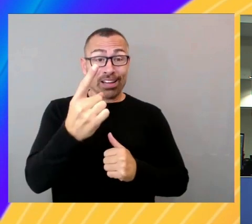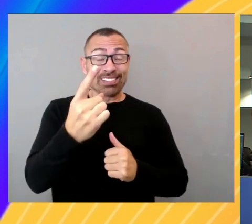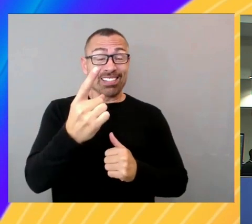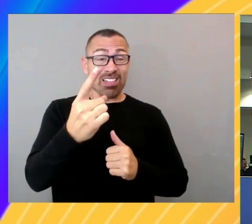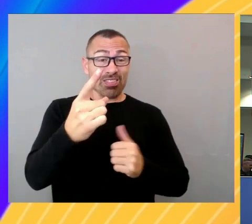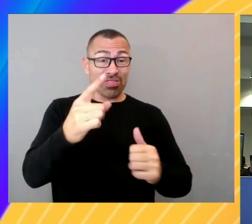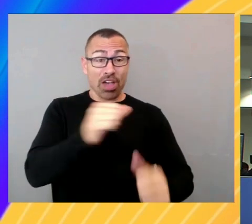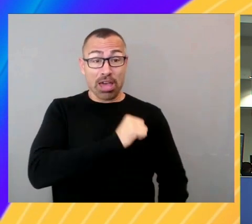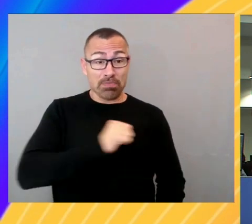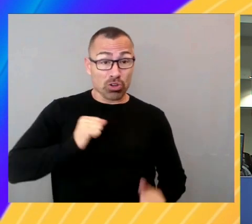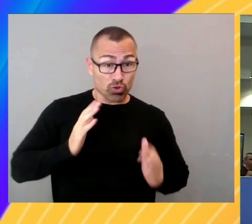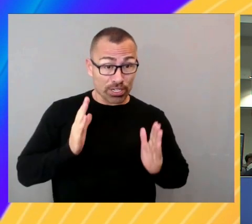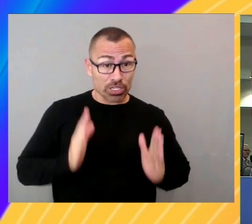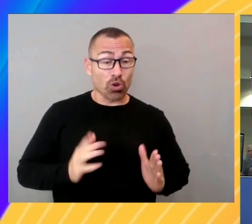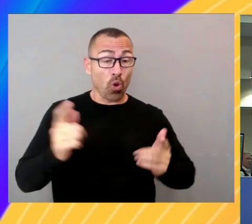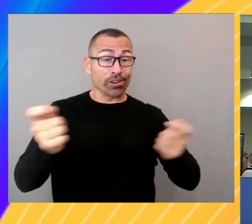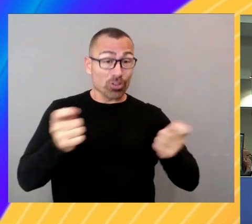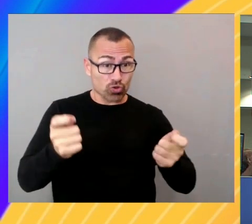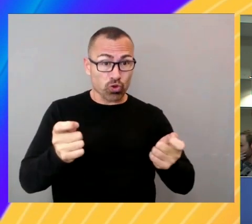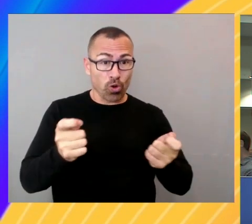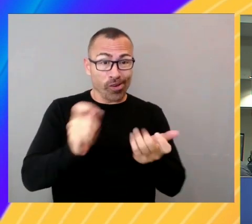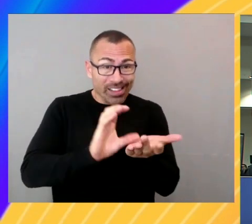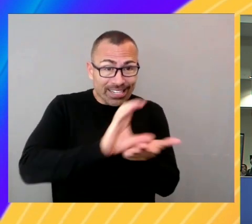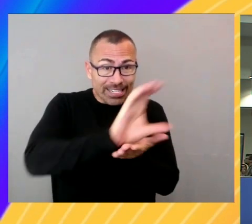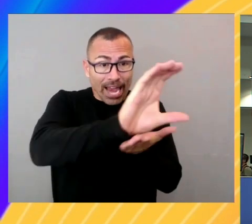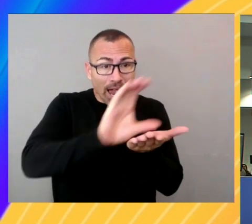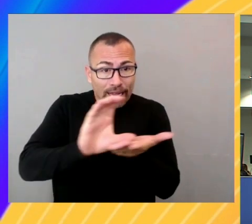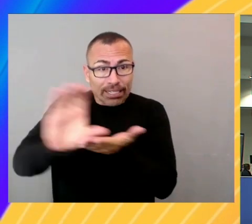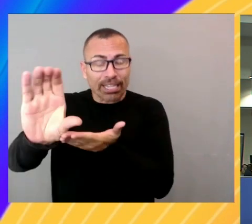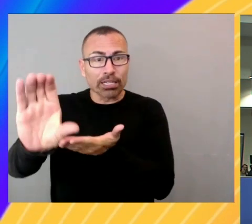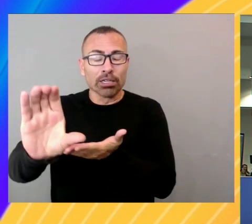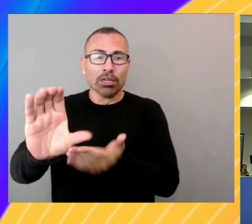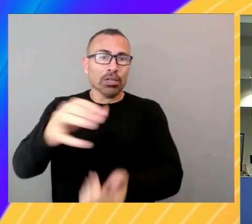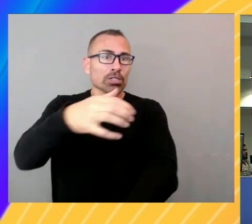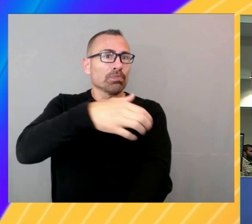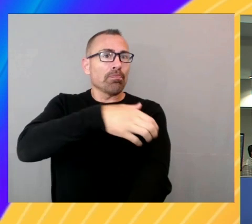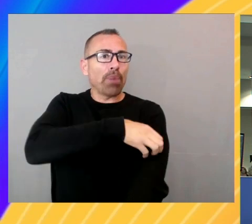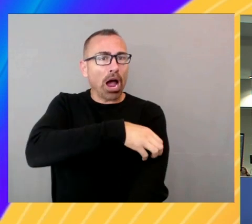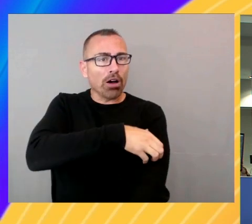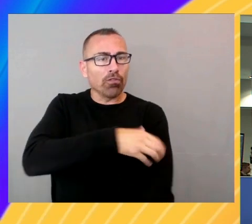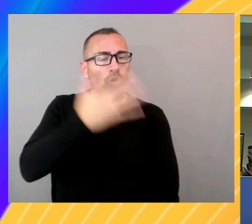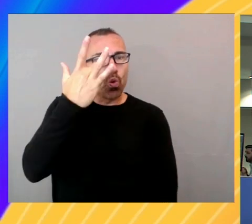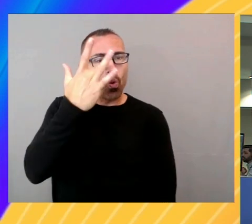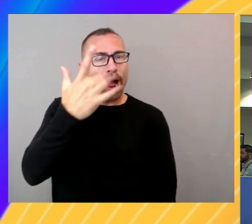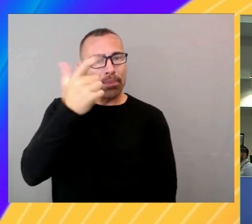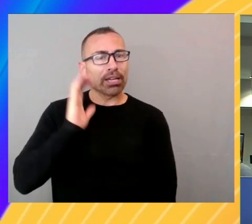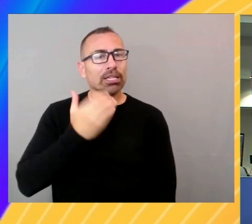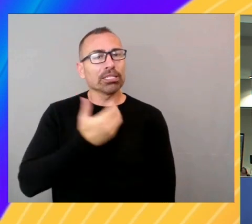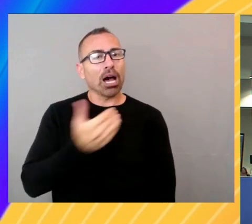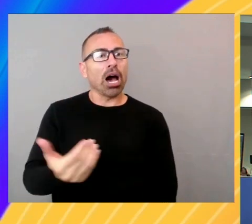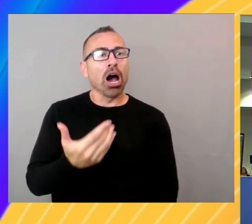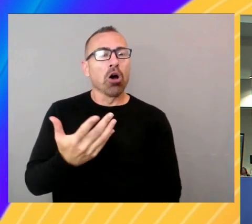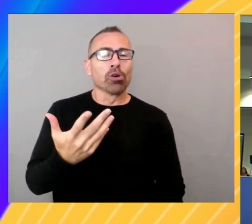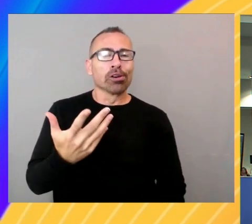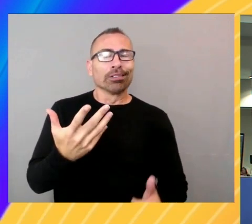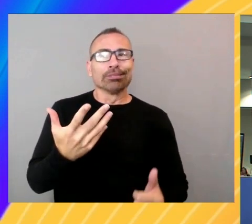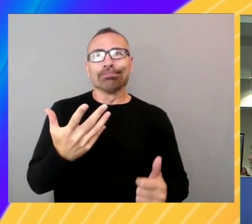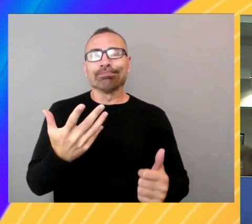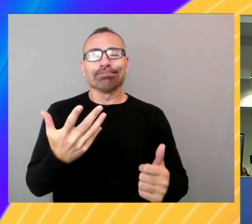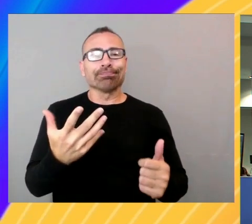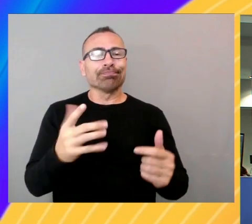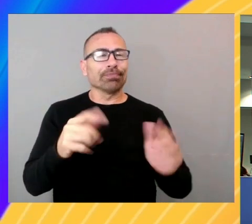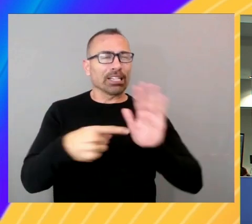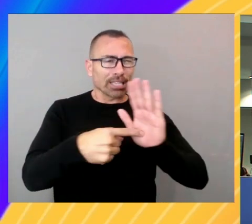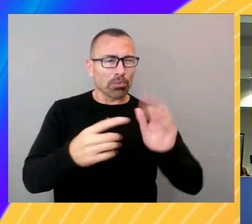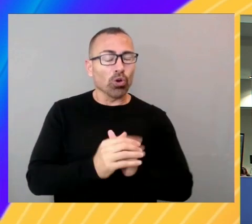feature. Yes. Because it allows us to move, say, for example, like our guard duty administration for our organization to, say, like the